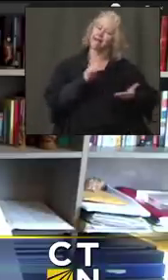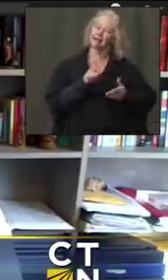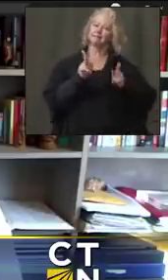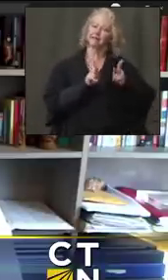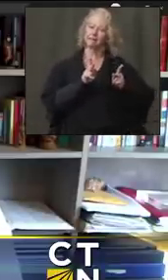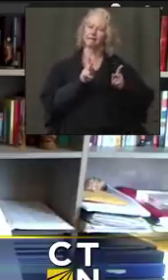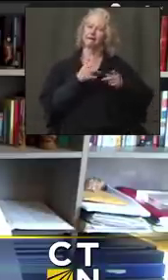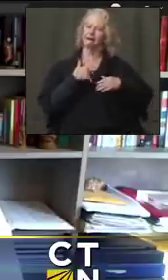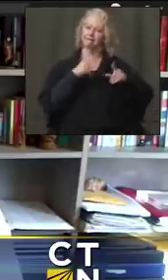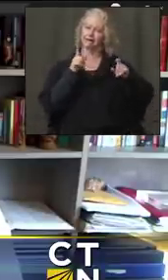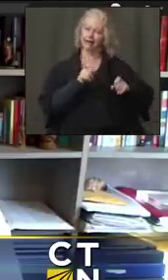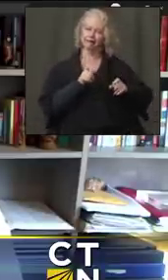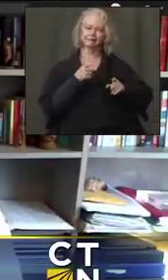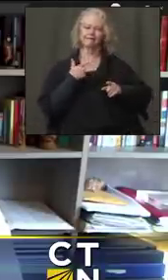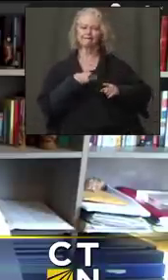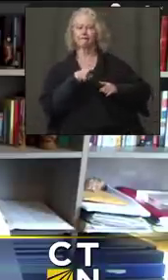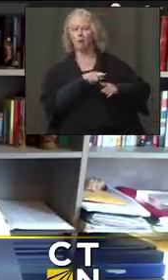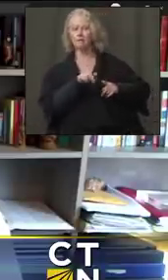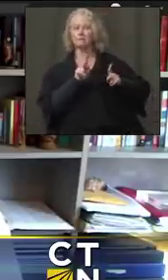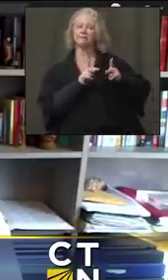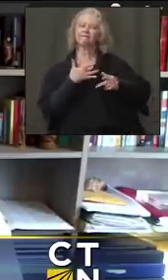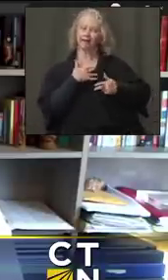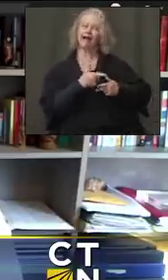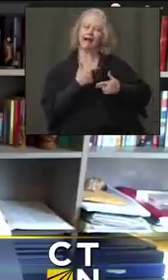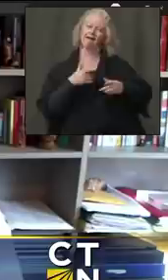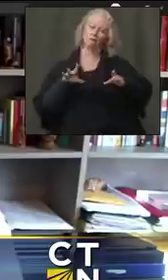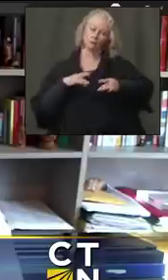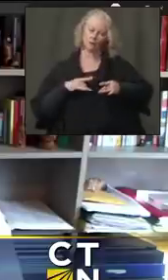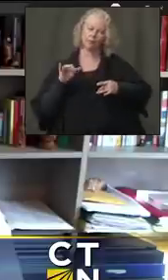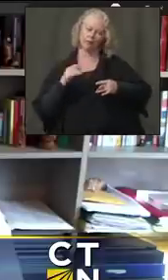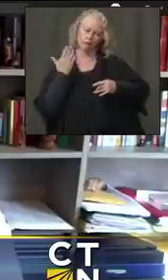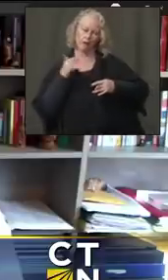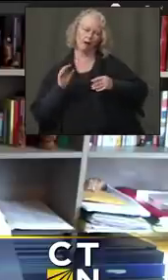happened in the infections in the community.